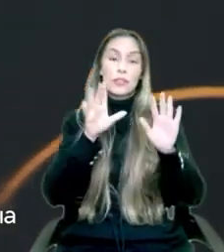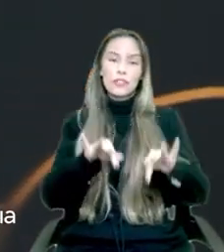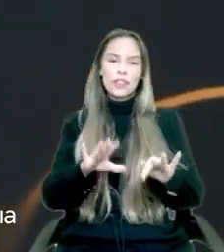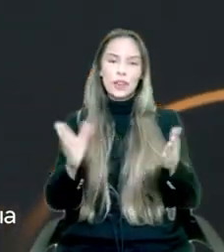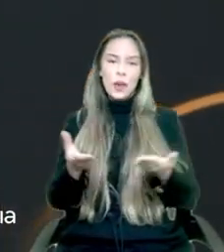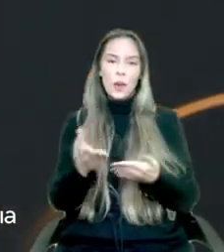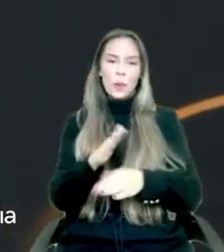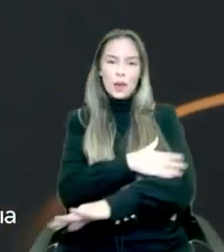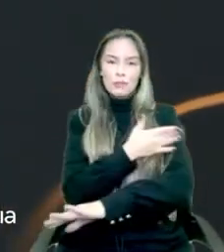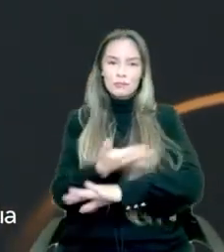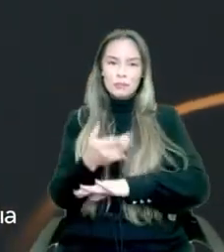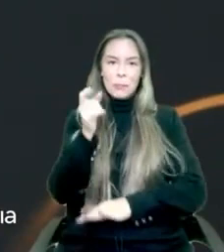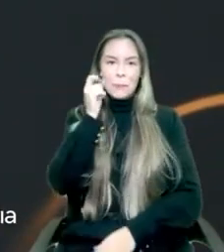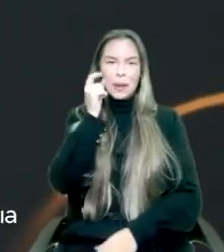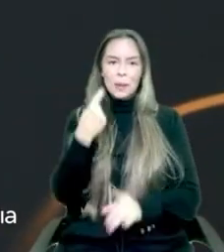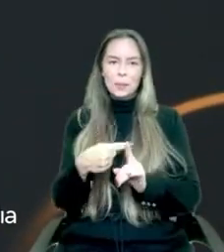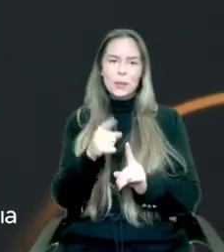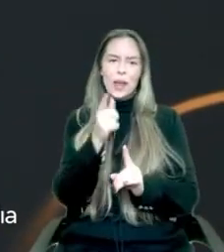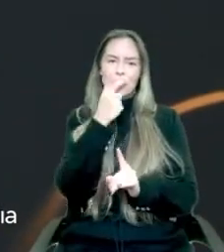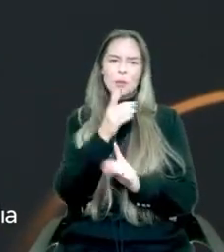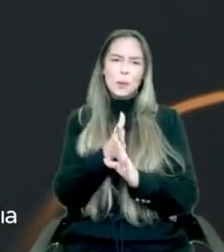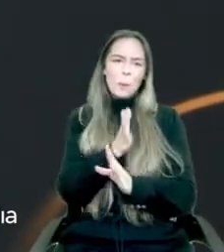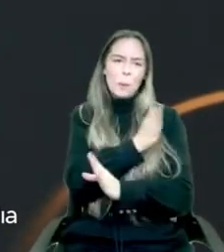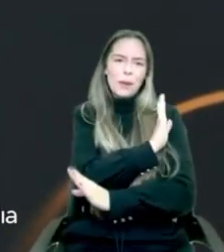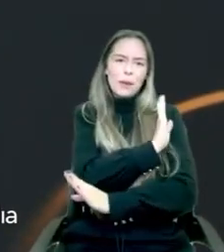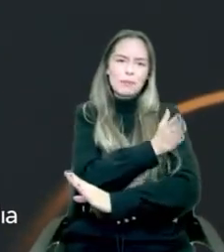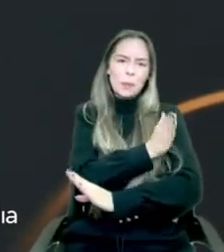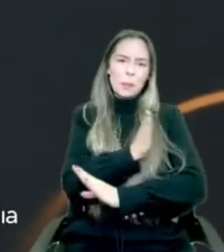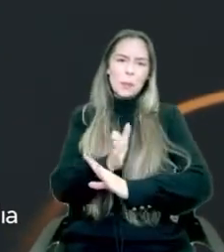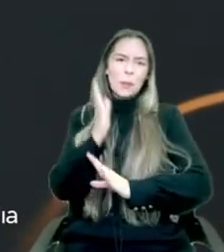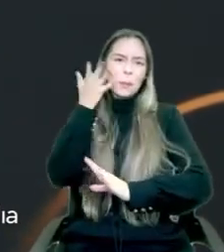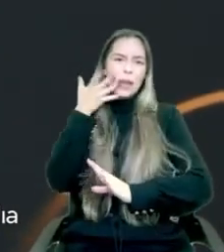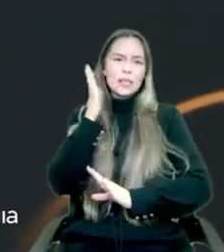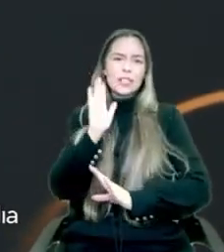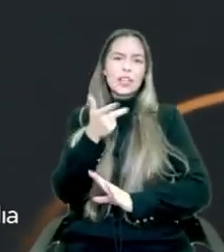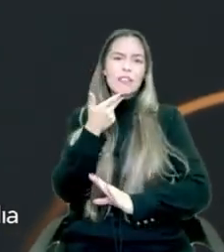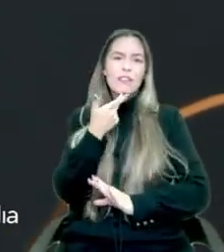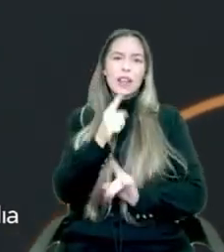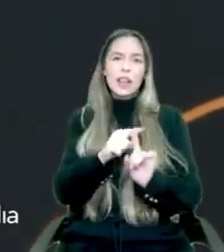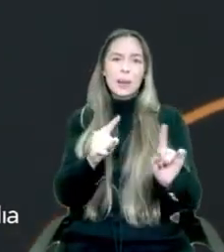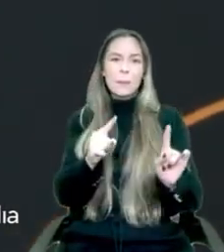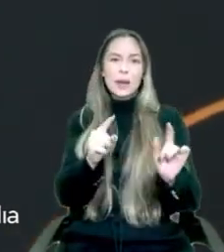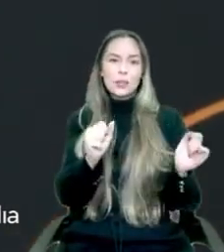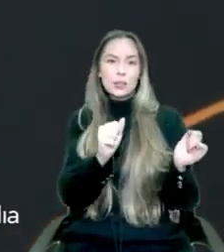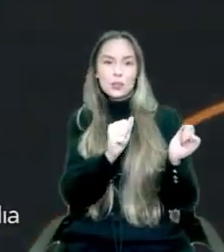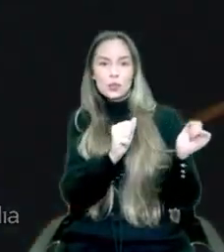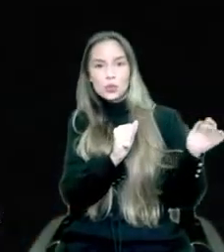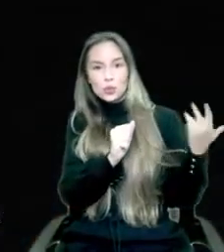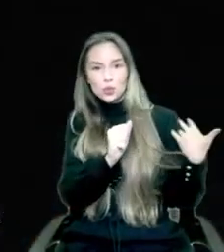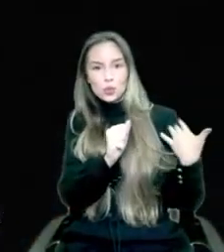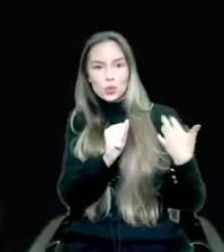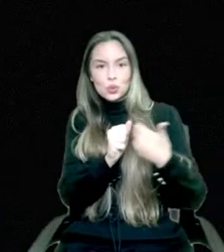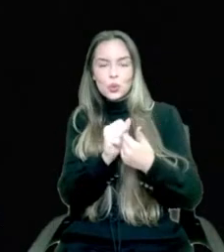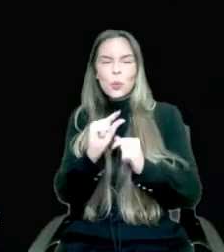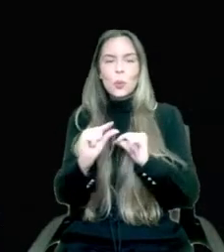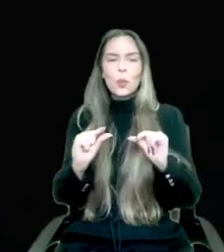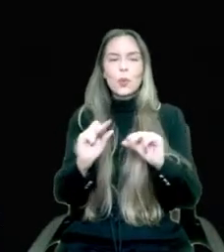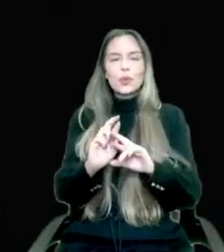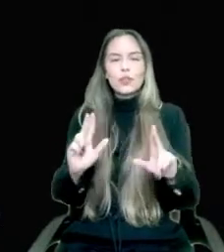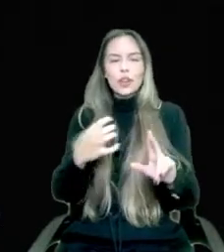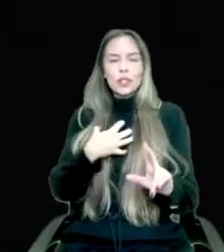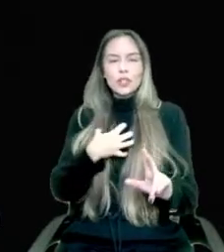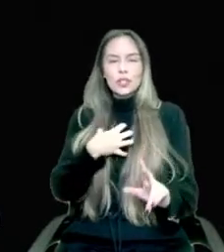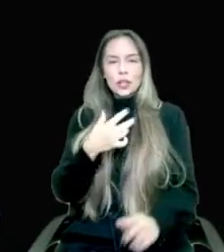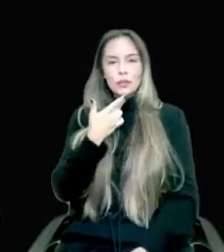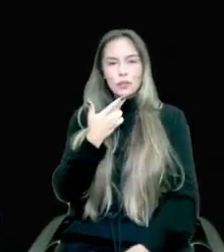repeat a number of things that have been said in the previous panels, but sort of tie them together in a slightly different way. So I should start